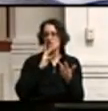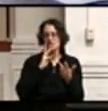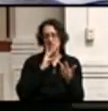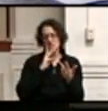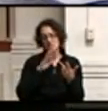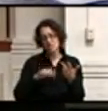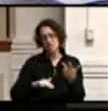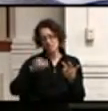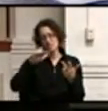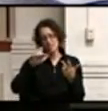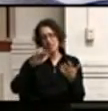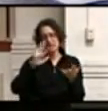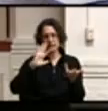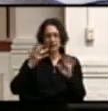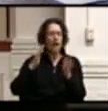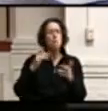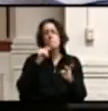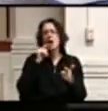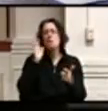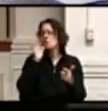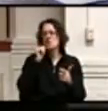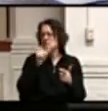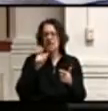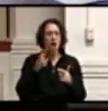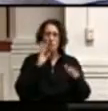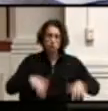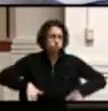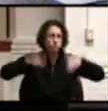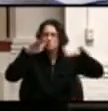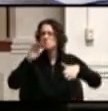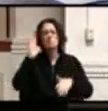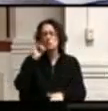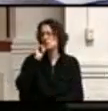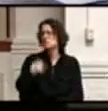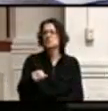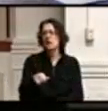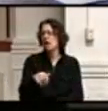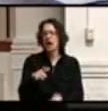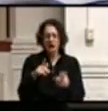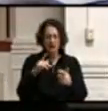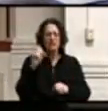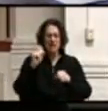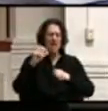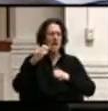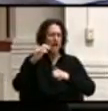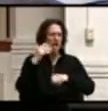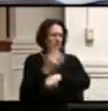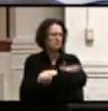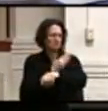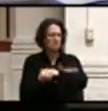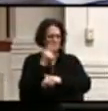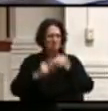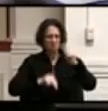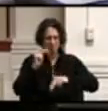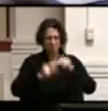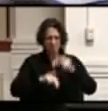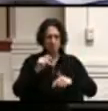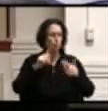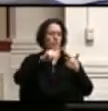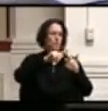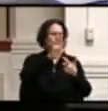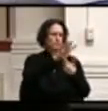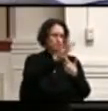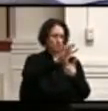anticipated, and again, doesn't seem to be of any concern for future construction there. Lastly, at the